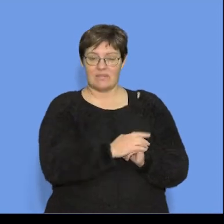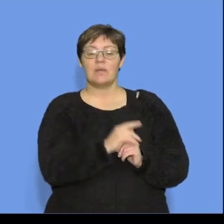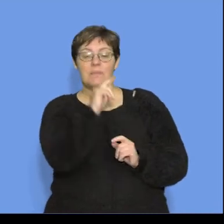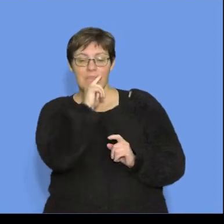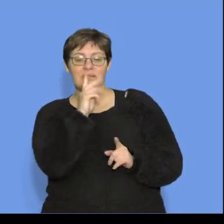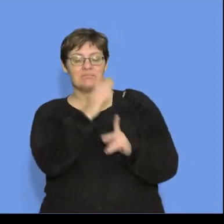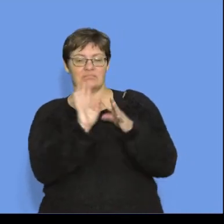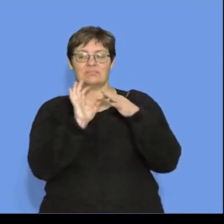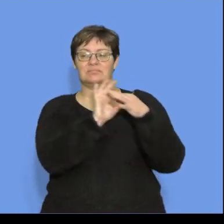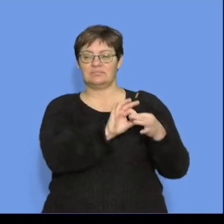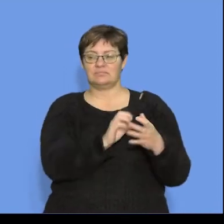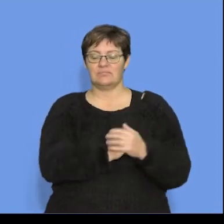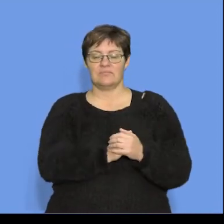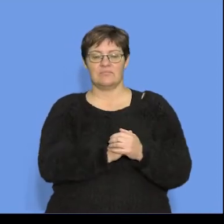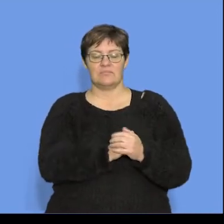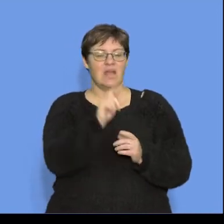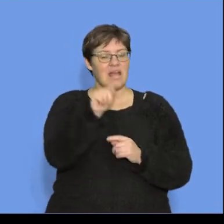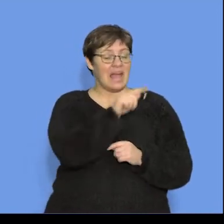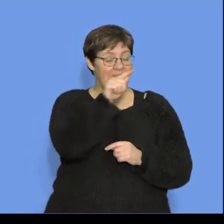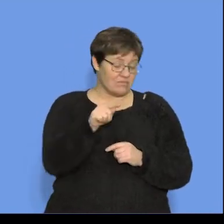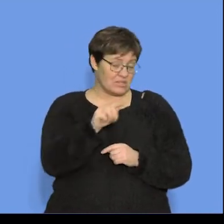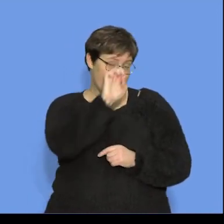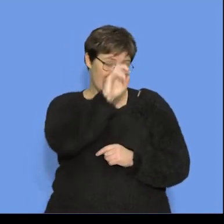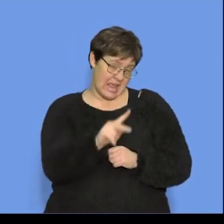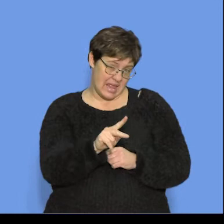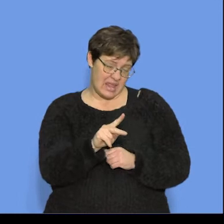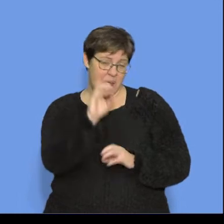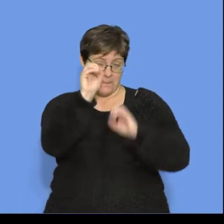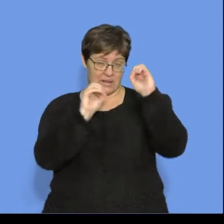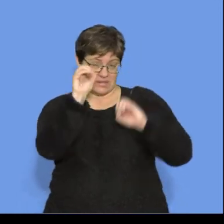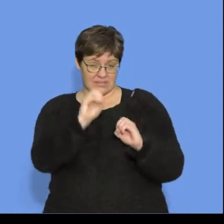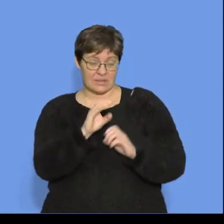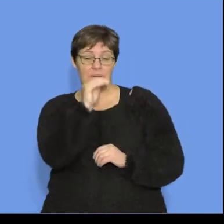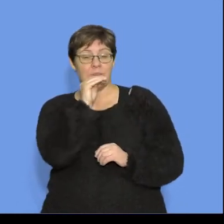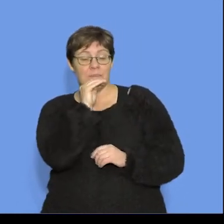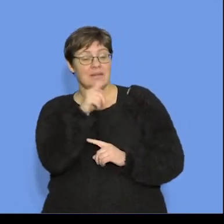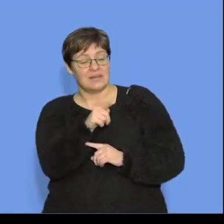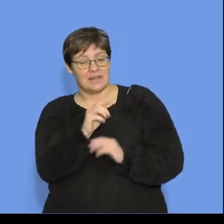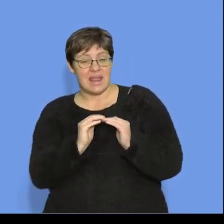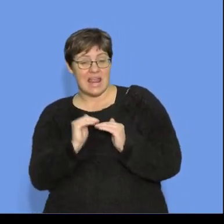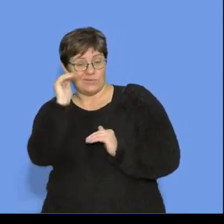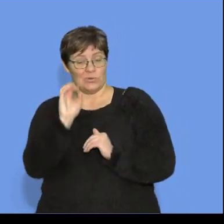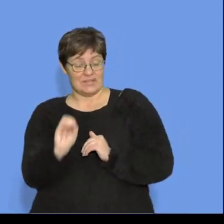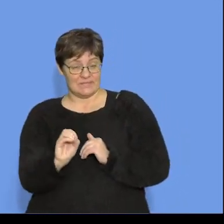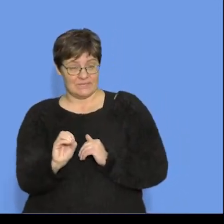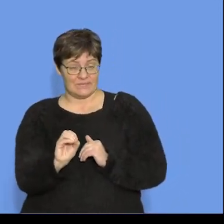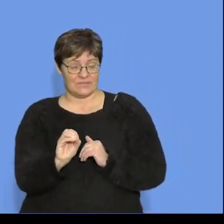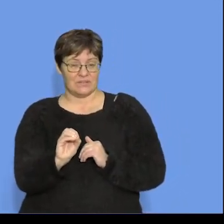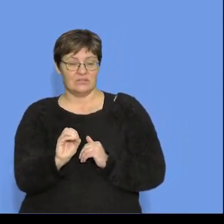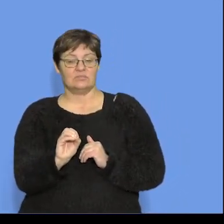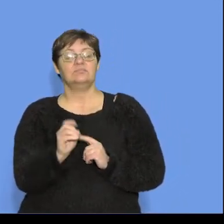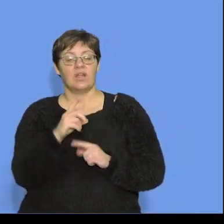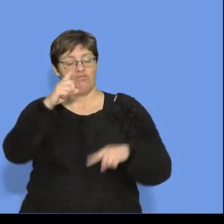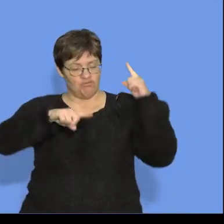directly related to average kinetic energy of the particles. That means that if you go increase this, then the rate